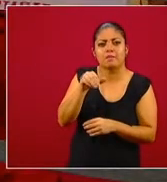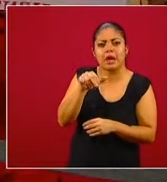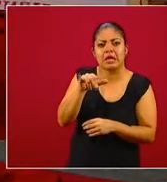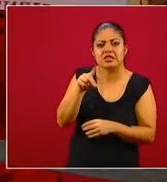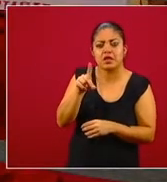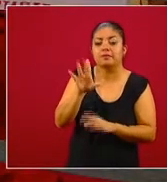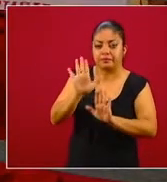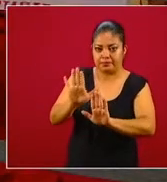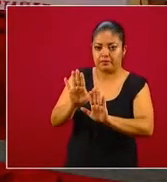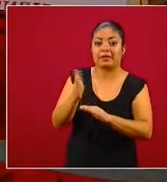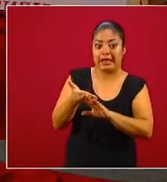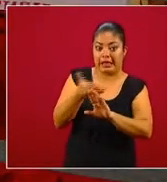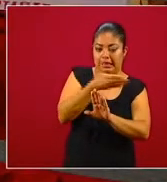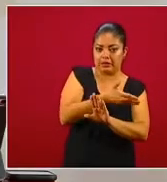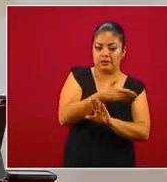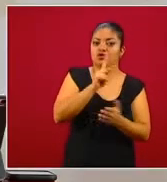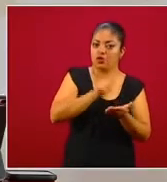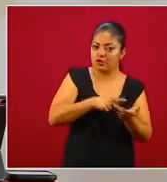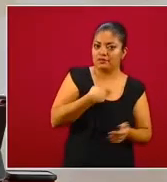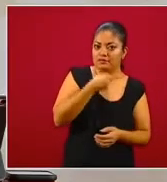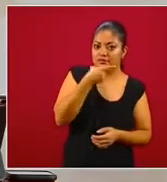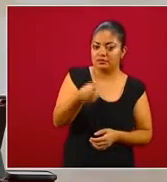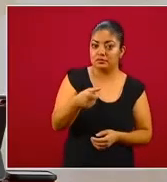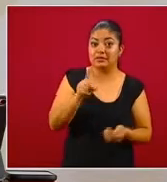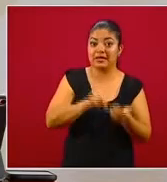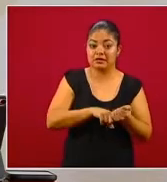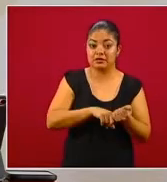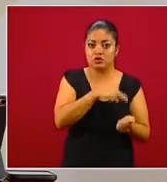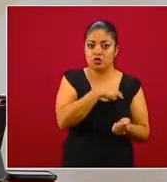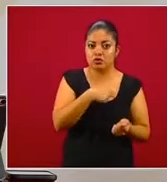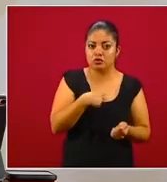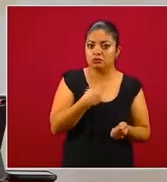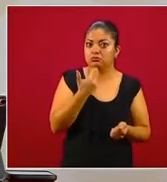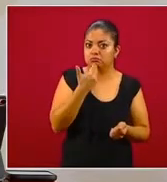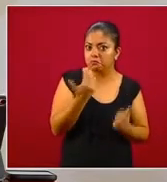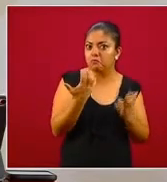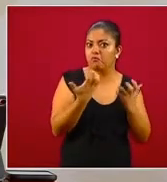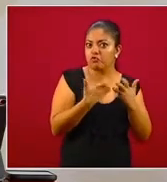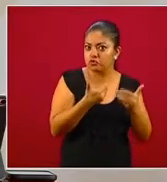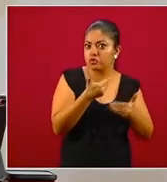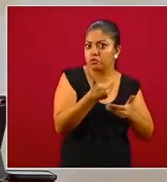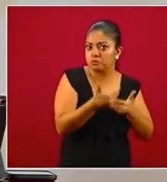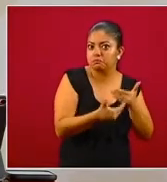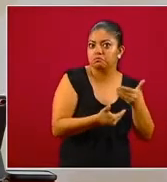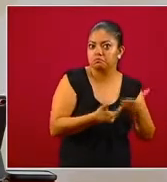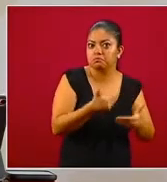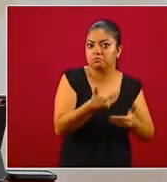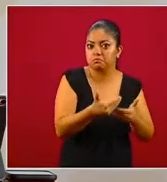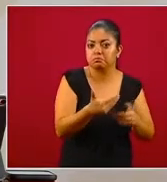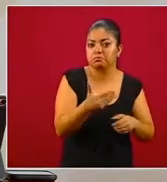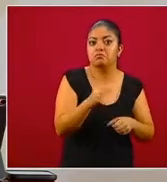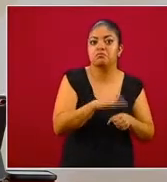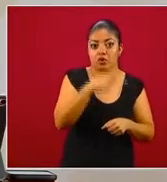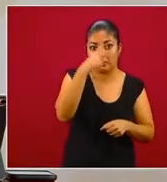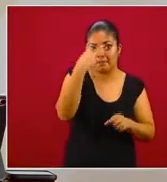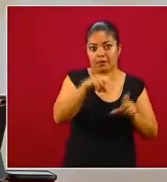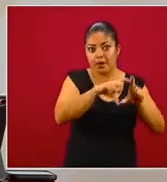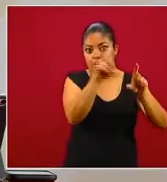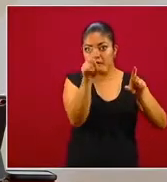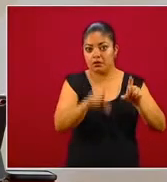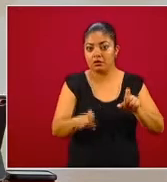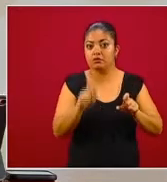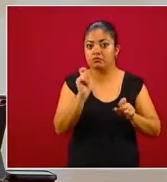say vuelvo a new decir lo que he normal? dicho, Hang on. I want to el repeat éxito something que hemos here. The tenido, success el that we've been éxito que hemos tenido como experiencing pueblo as mexicano